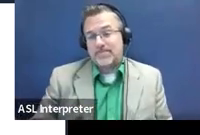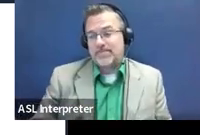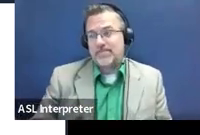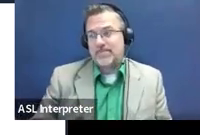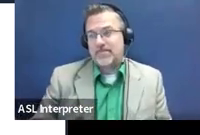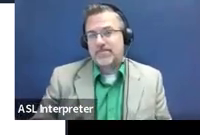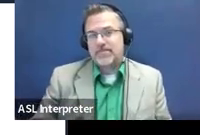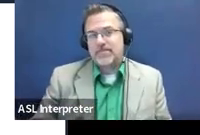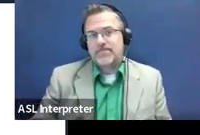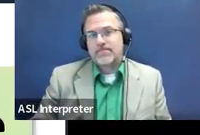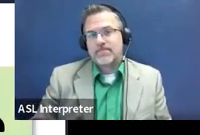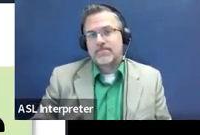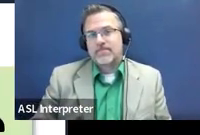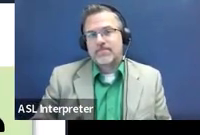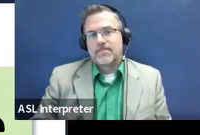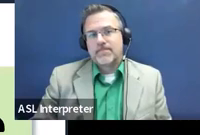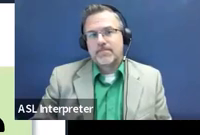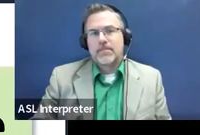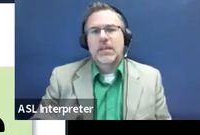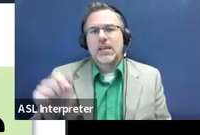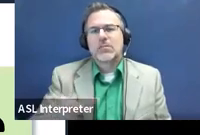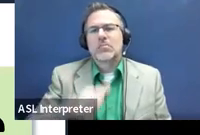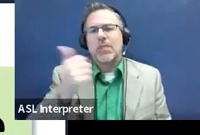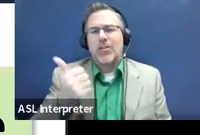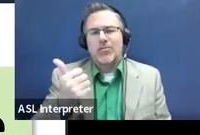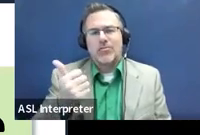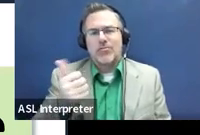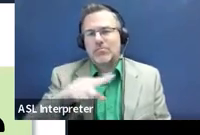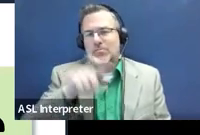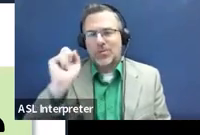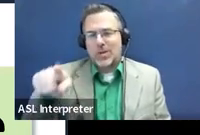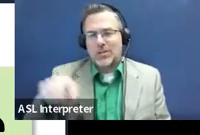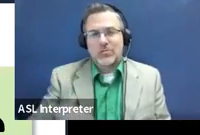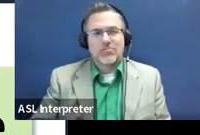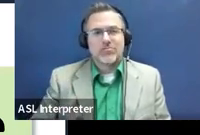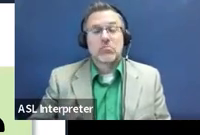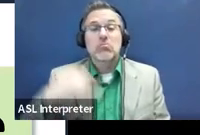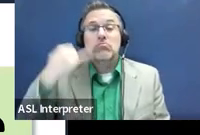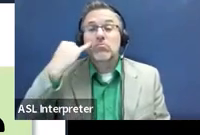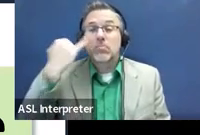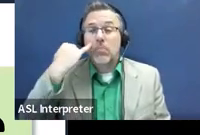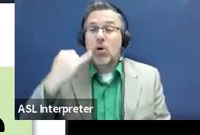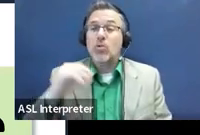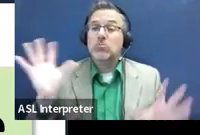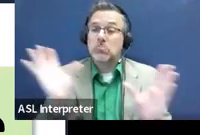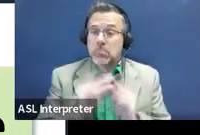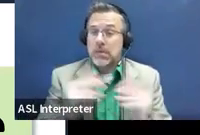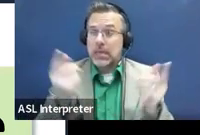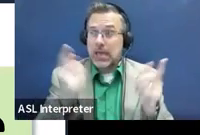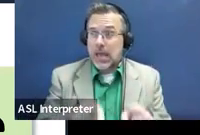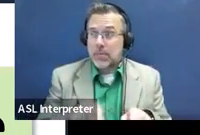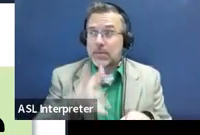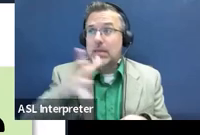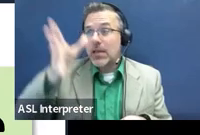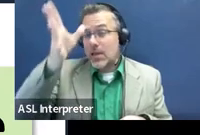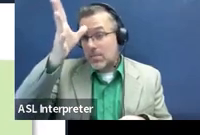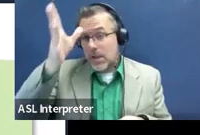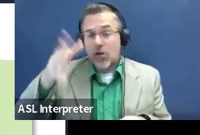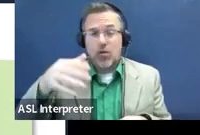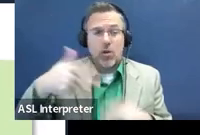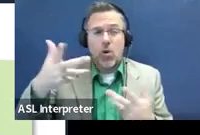Okay, so here's another thing to think about. What if you hold the meeting, but the parent or guardian is not in